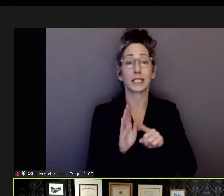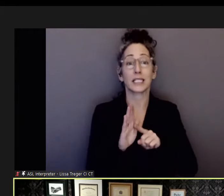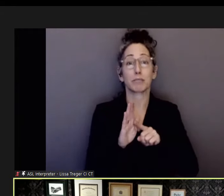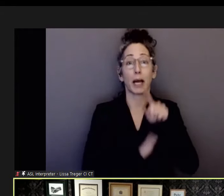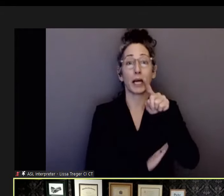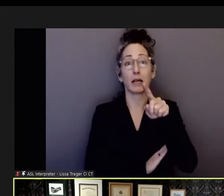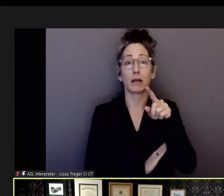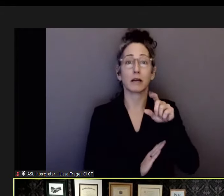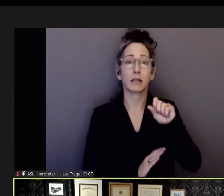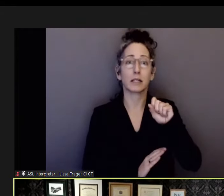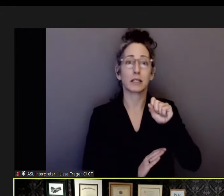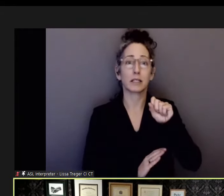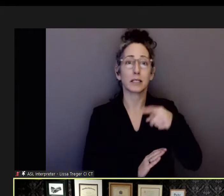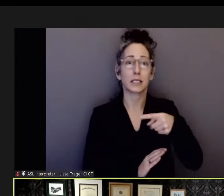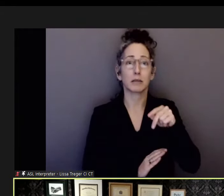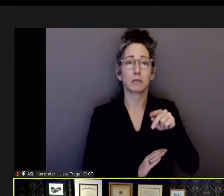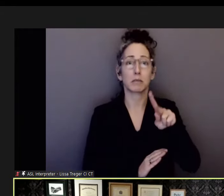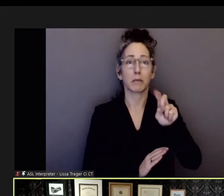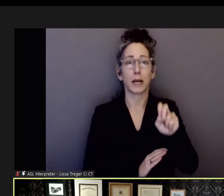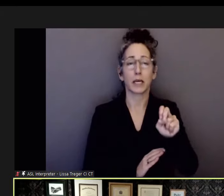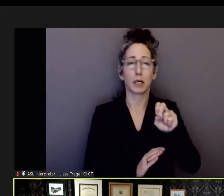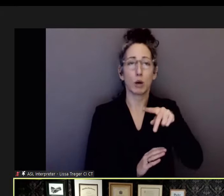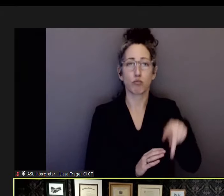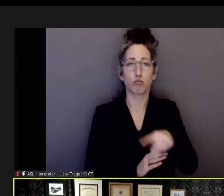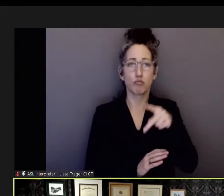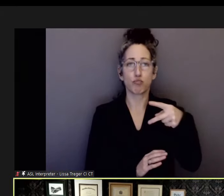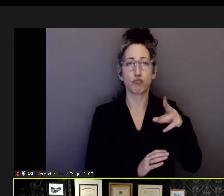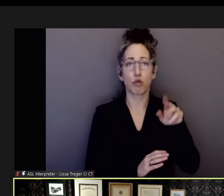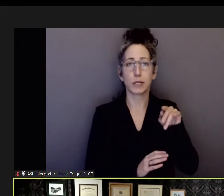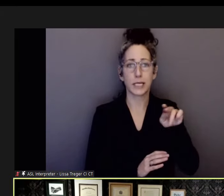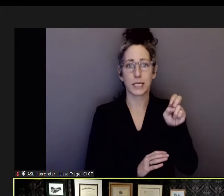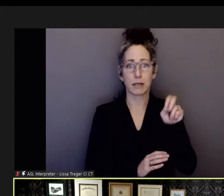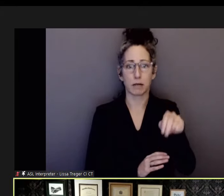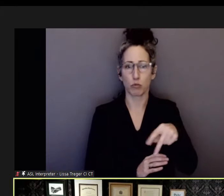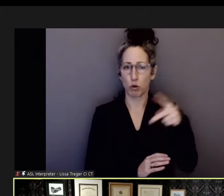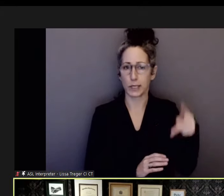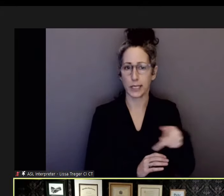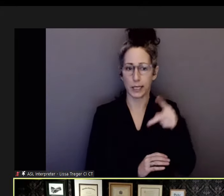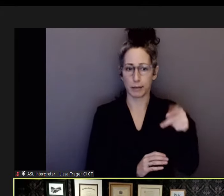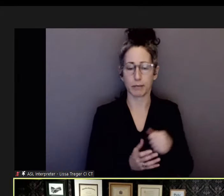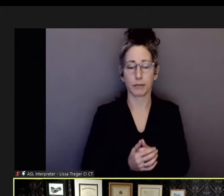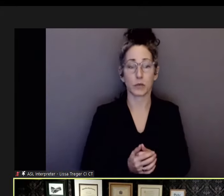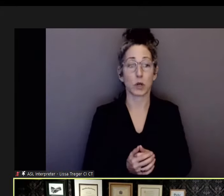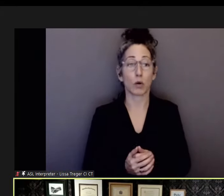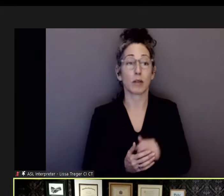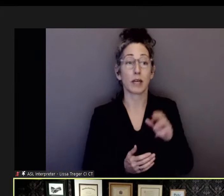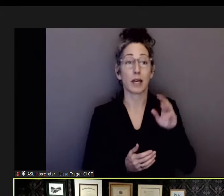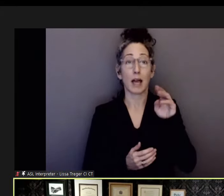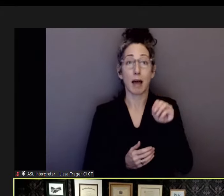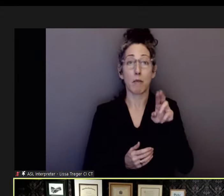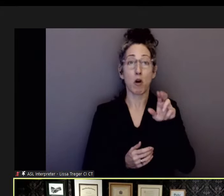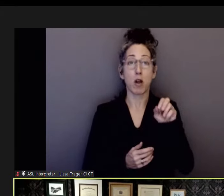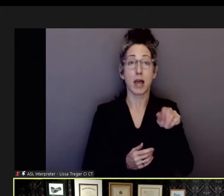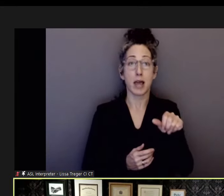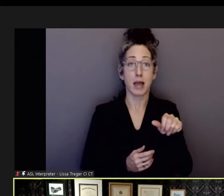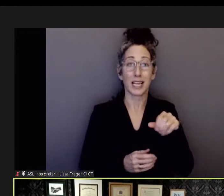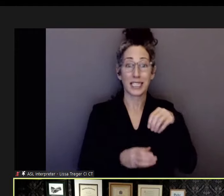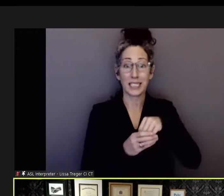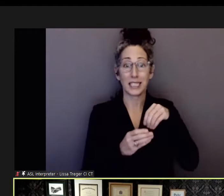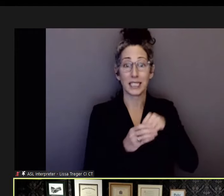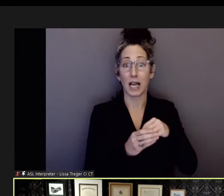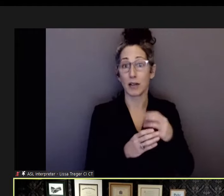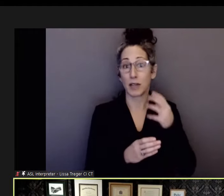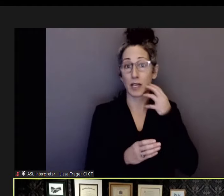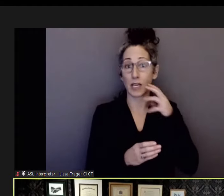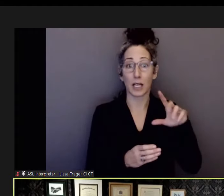picture over here. And so the mRNA encapsulated in the lipid nanoparticle